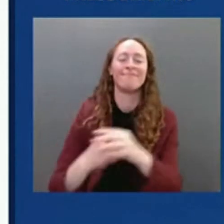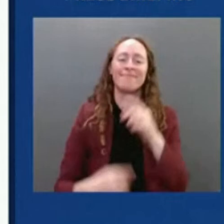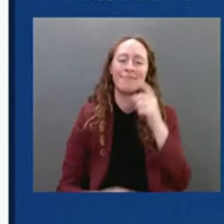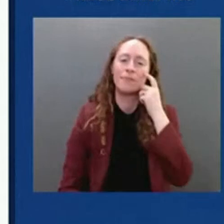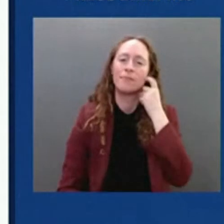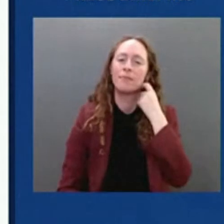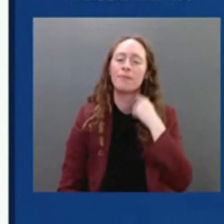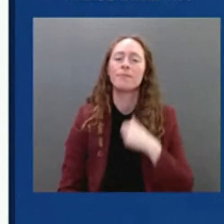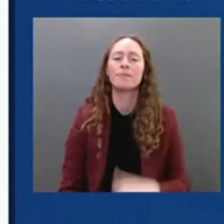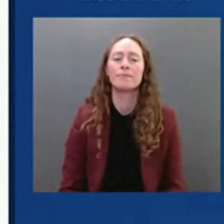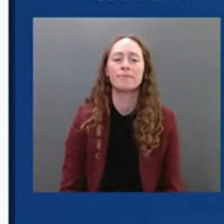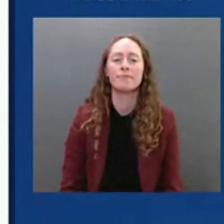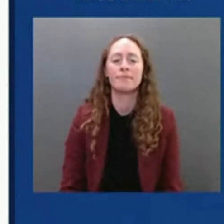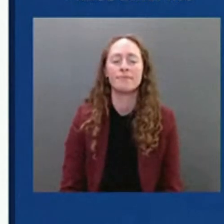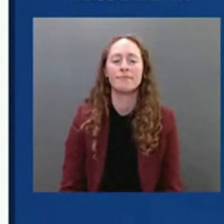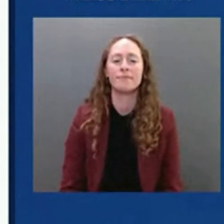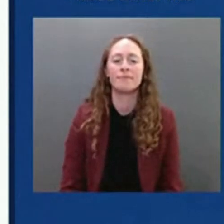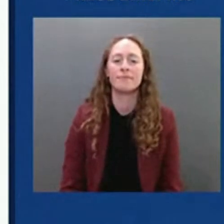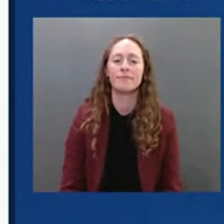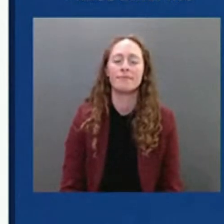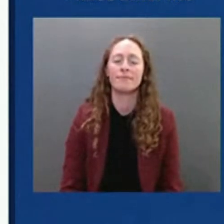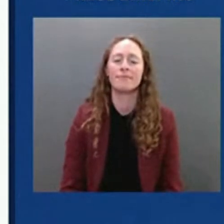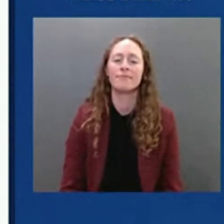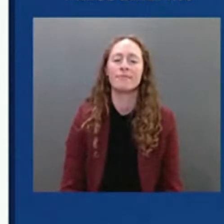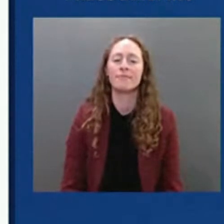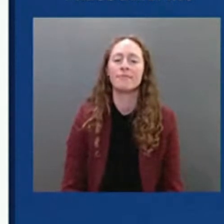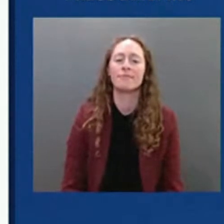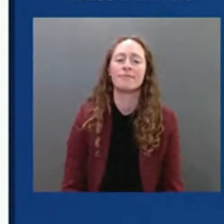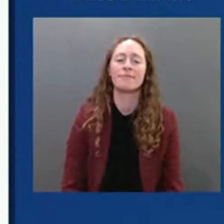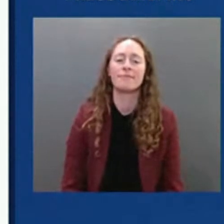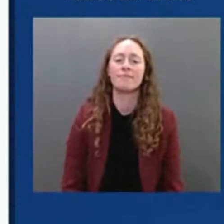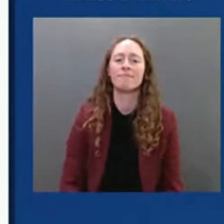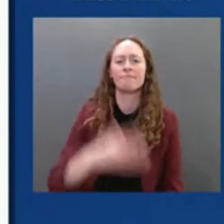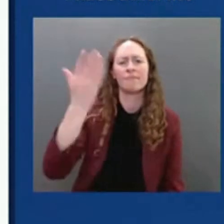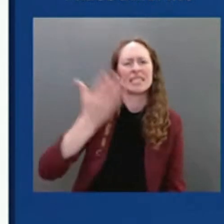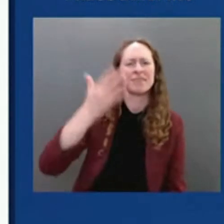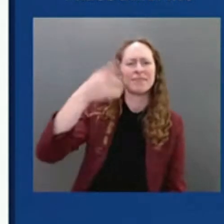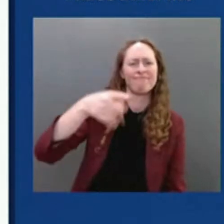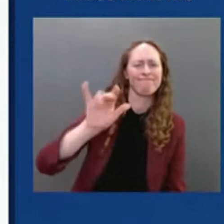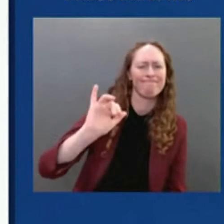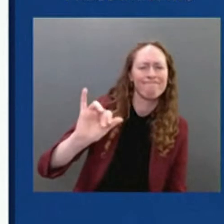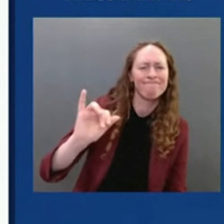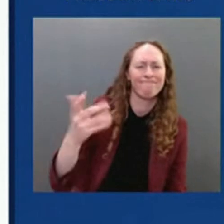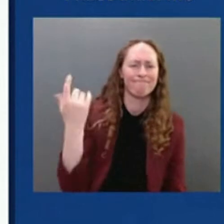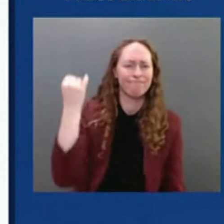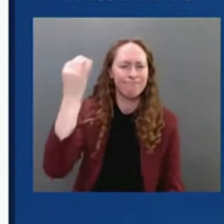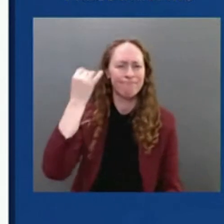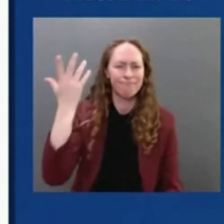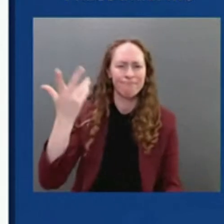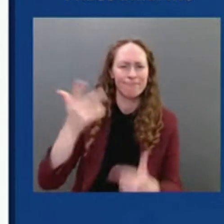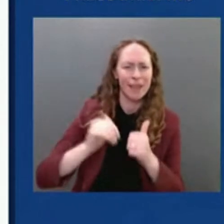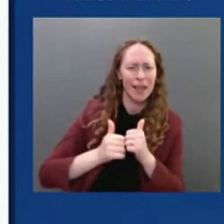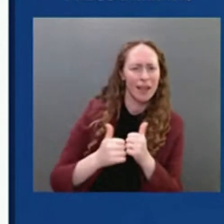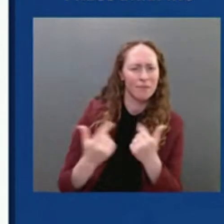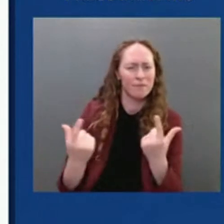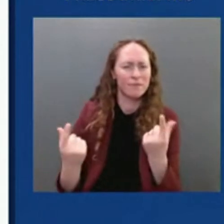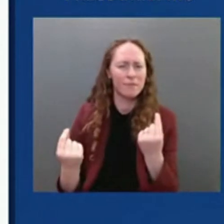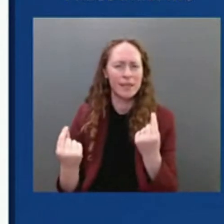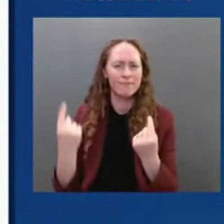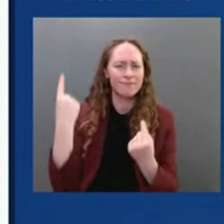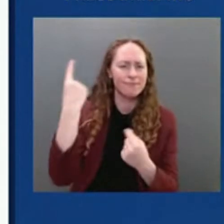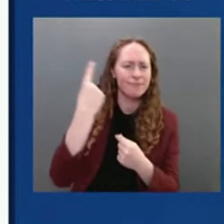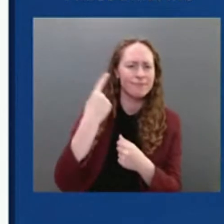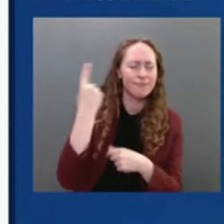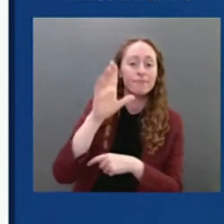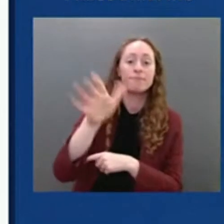will continue to emerge if the virus circulates globally and in this country.